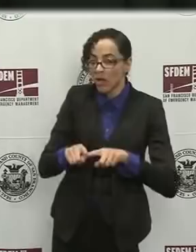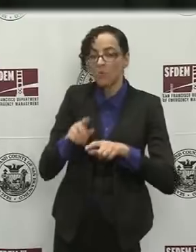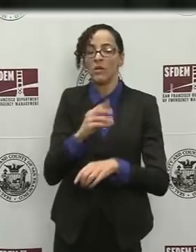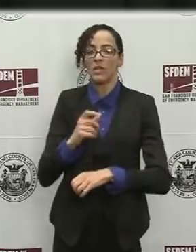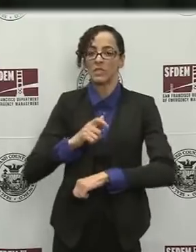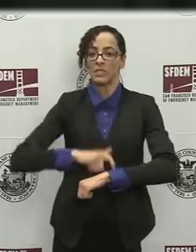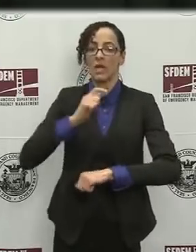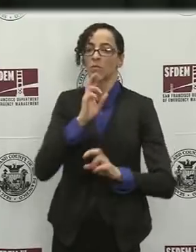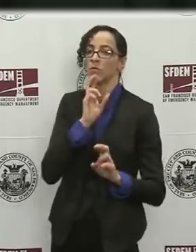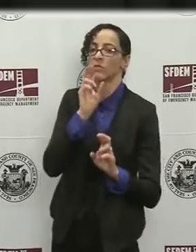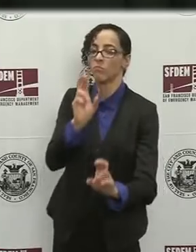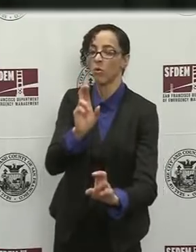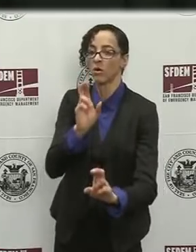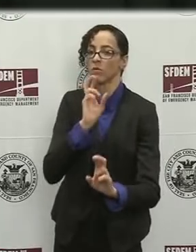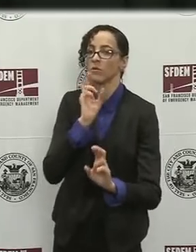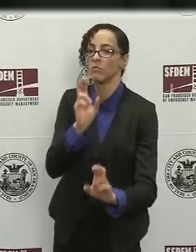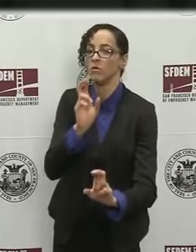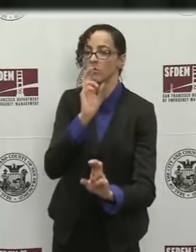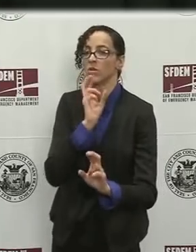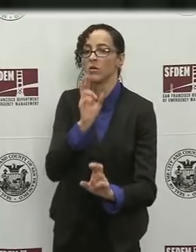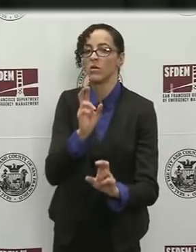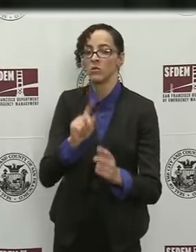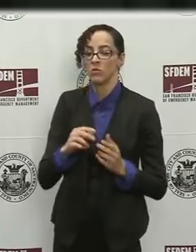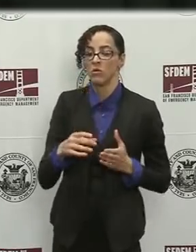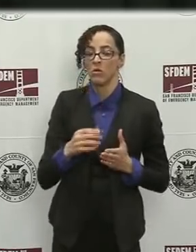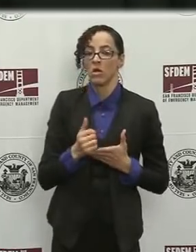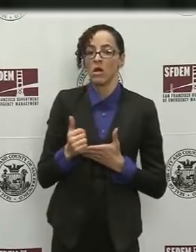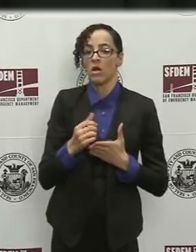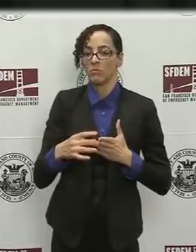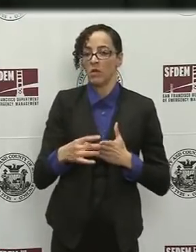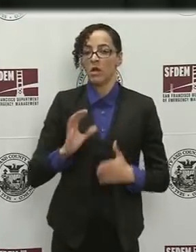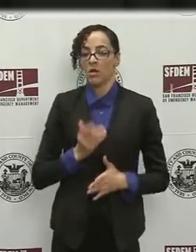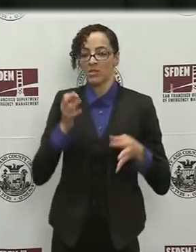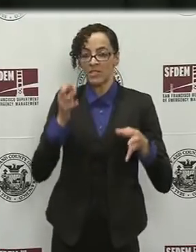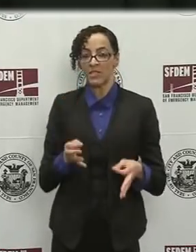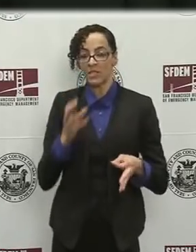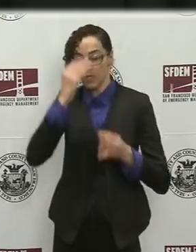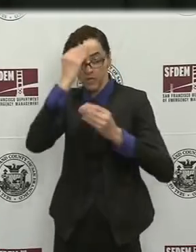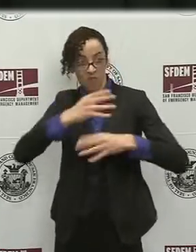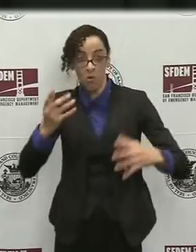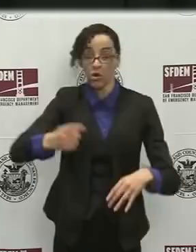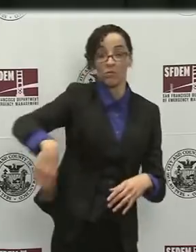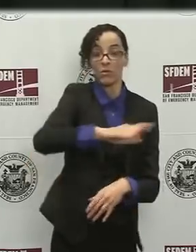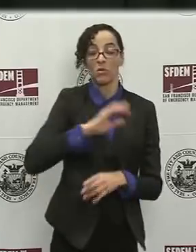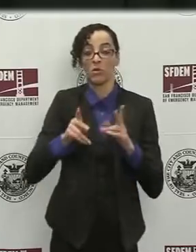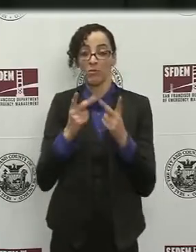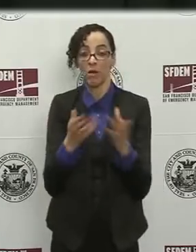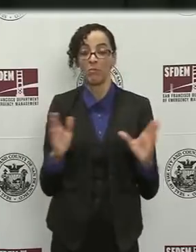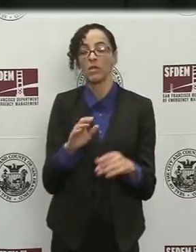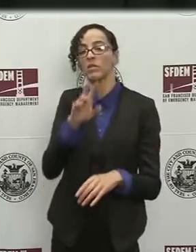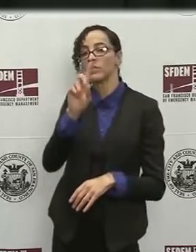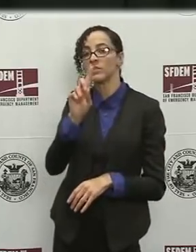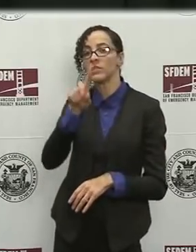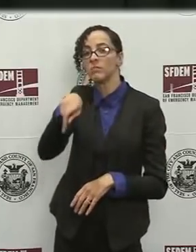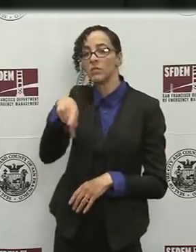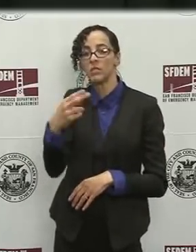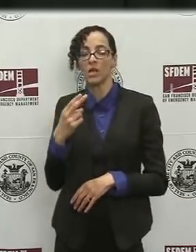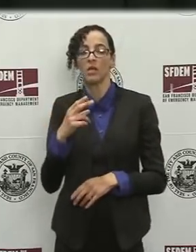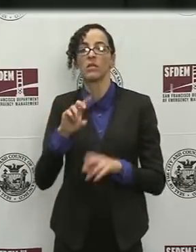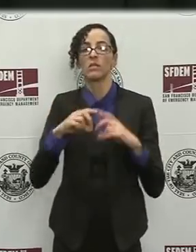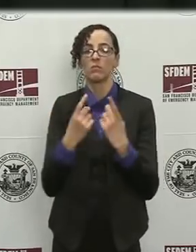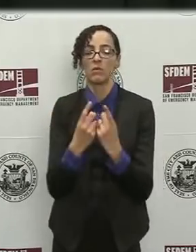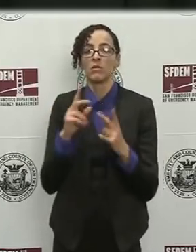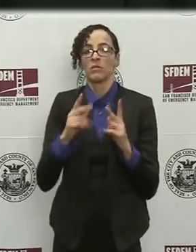inform you, the public. DPH has been working and will continue to work with the Controller's Office and the Department